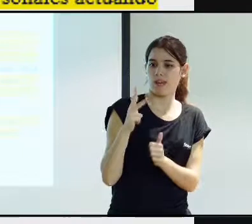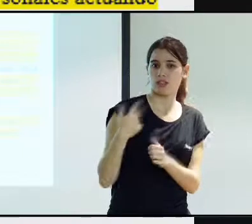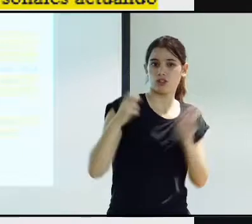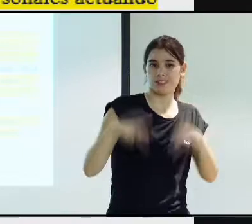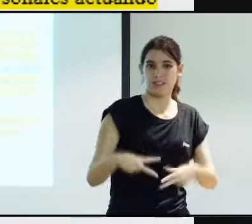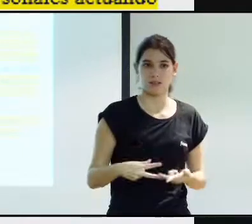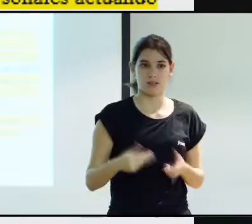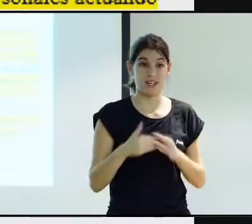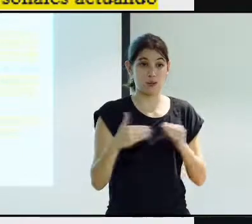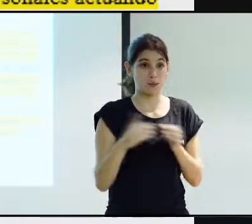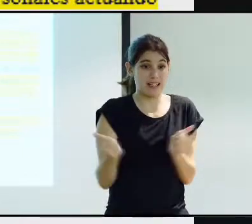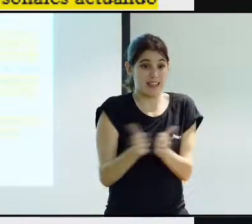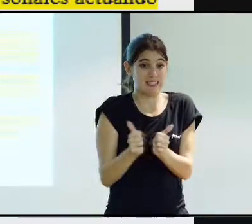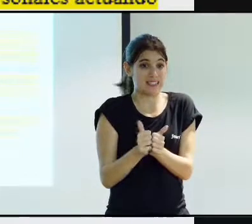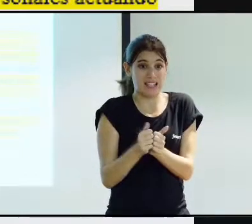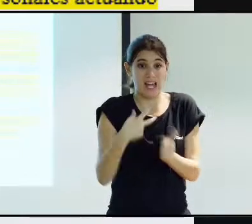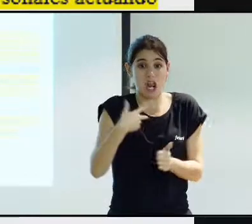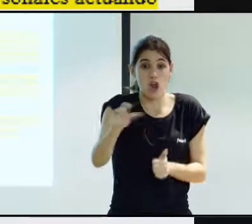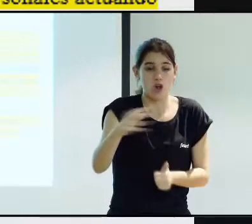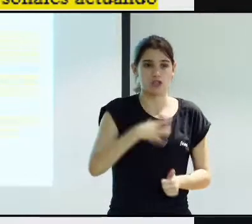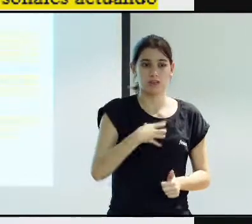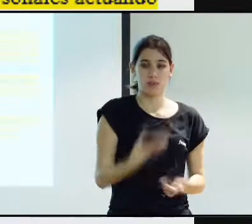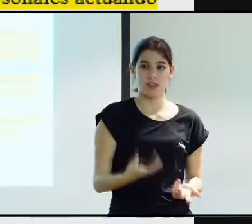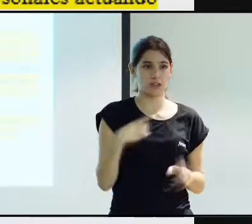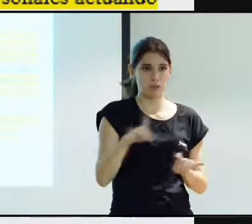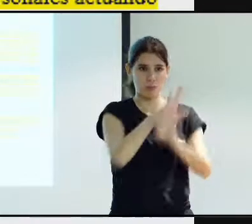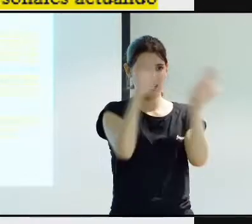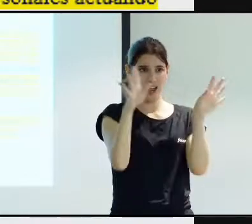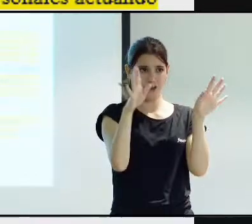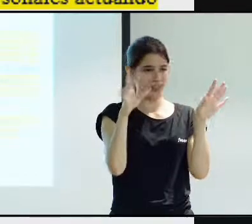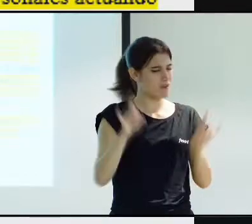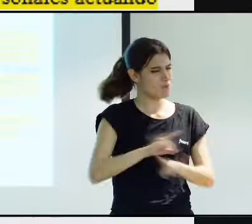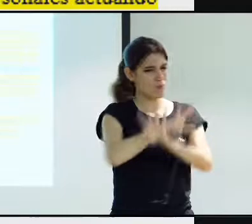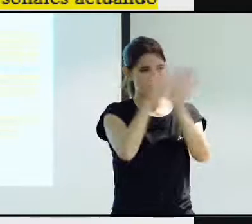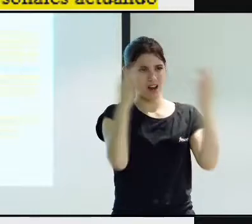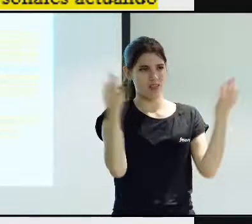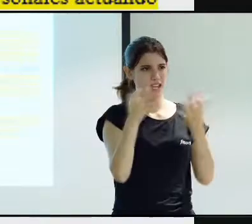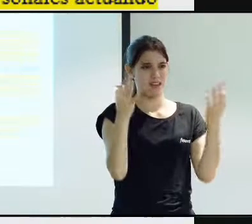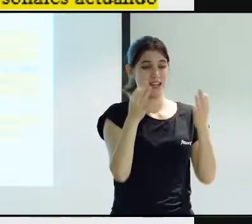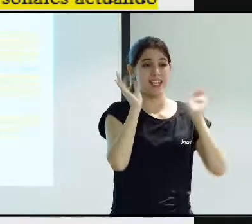incapacitates a person to deny them the